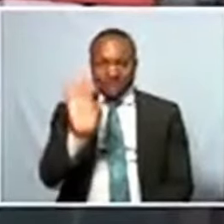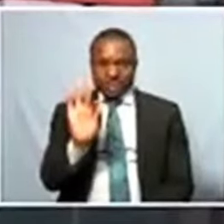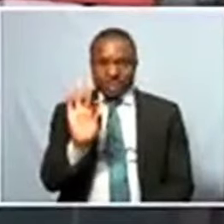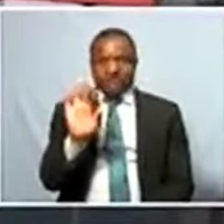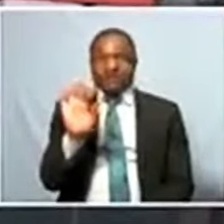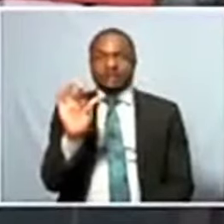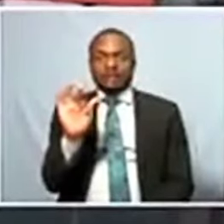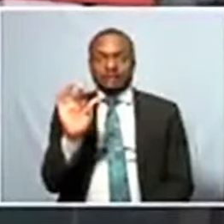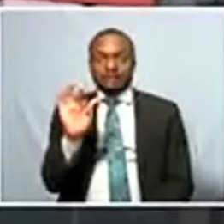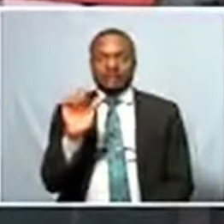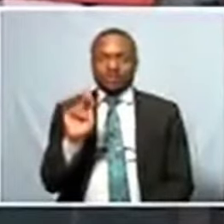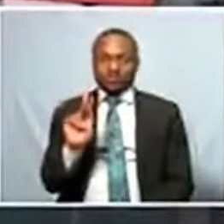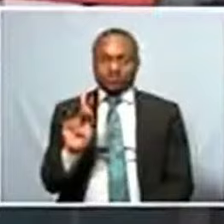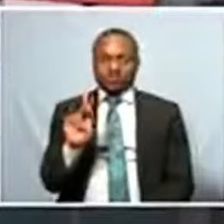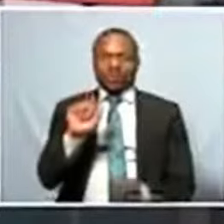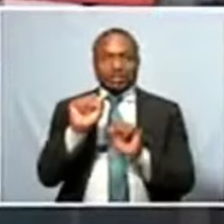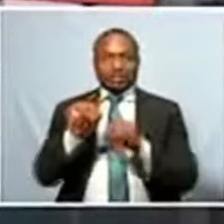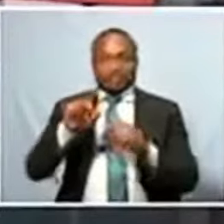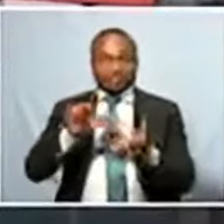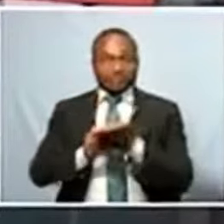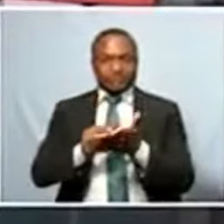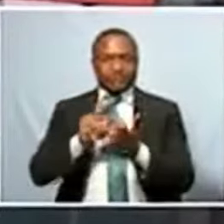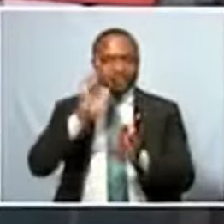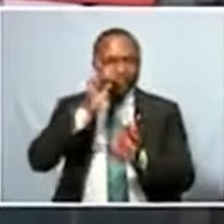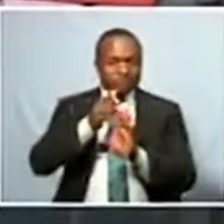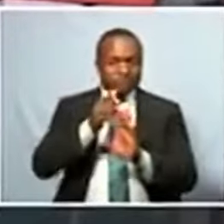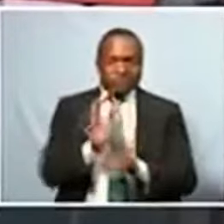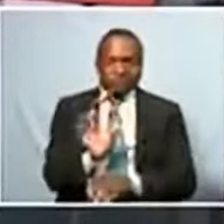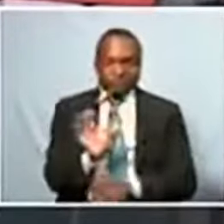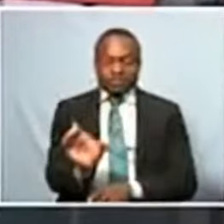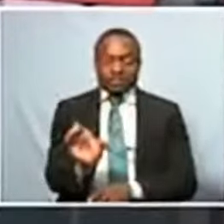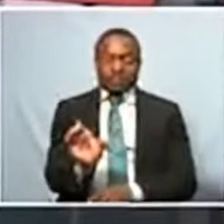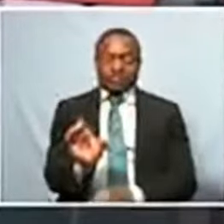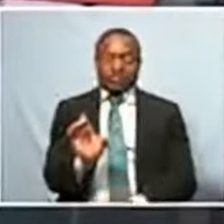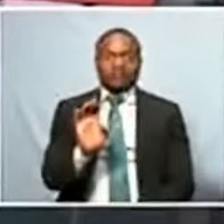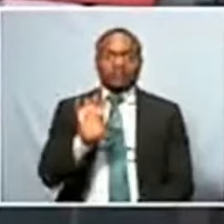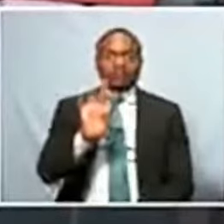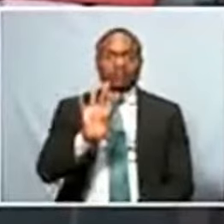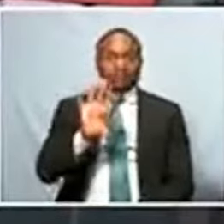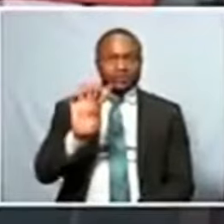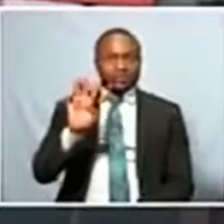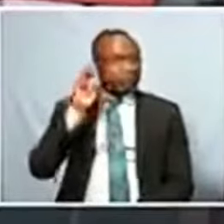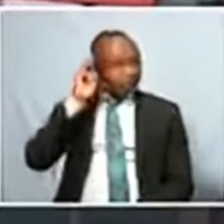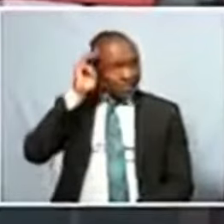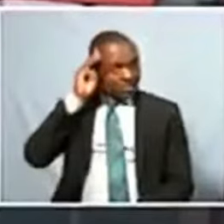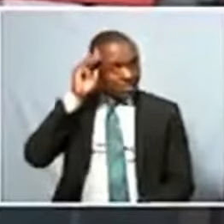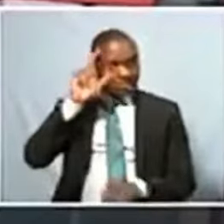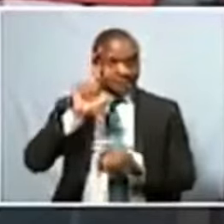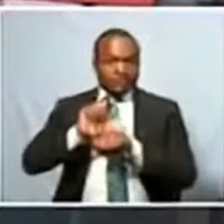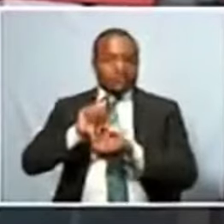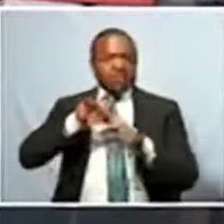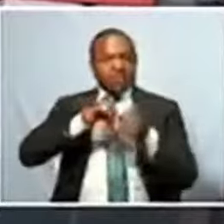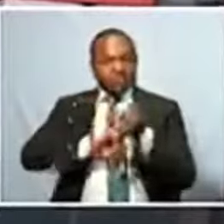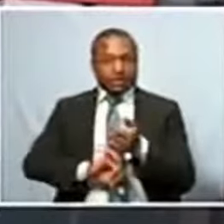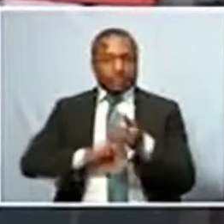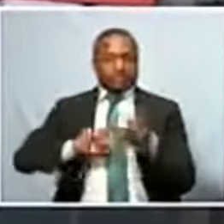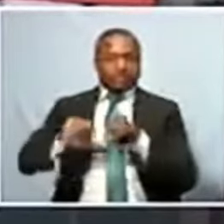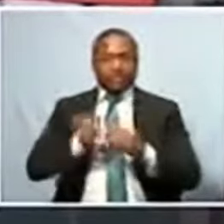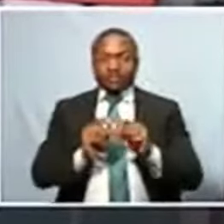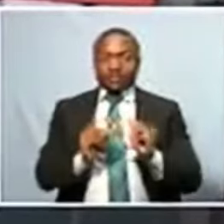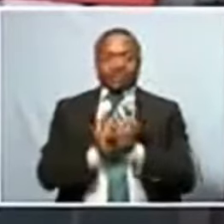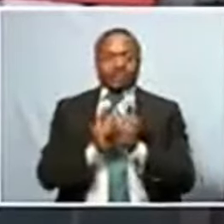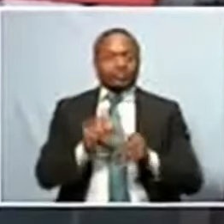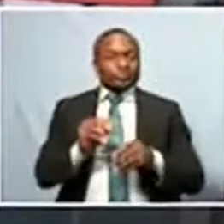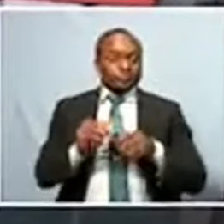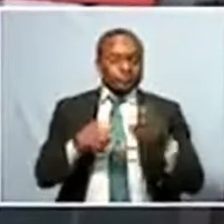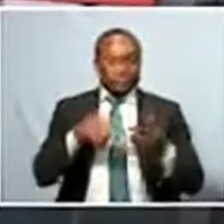97,890,919 kwacha be approved in respect of the head 44, Ministry of Labor and Social Security, to meet the